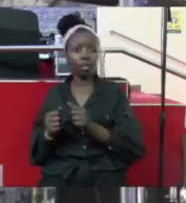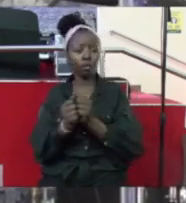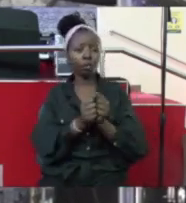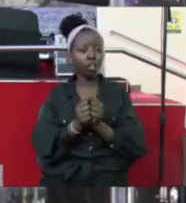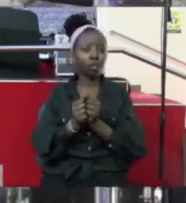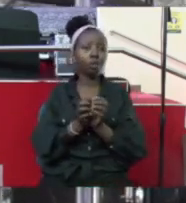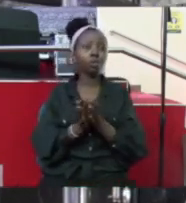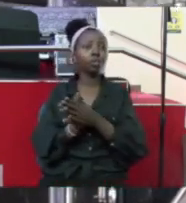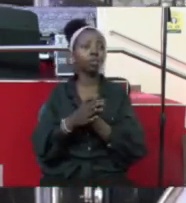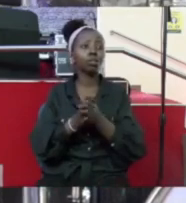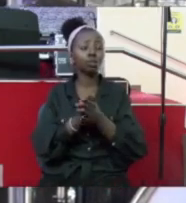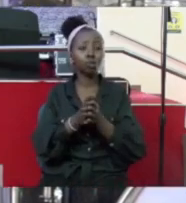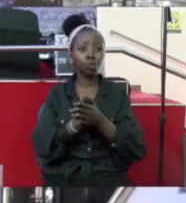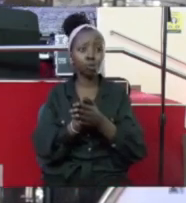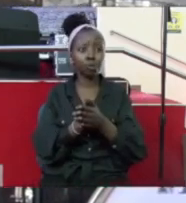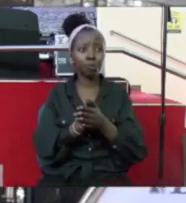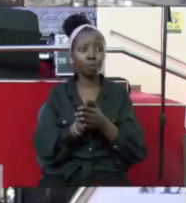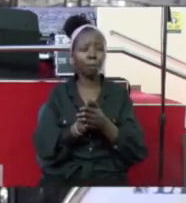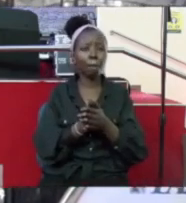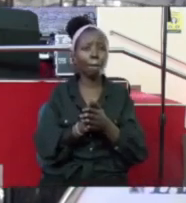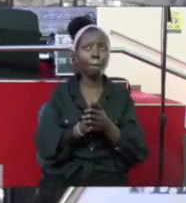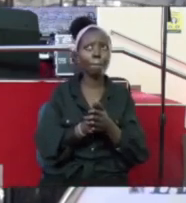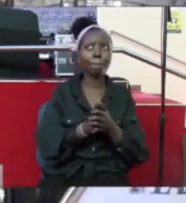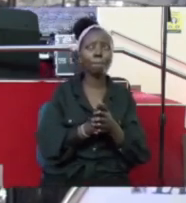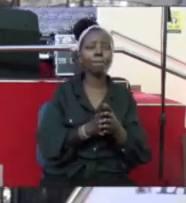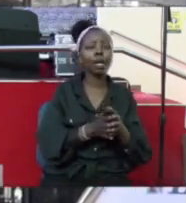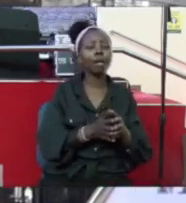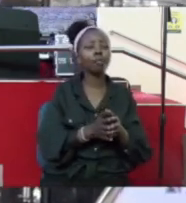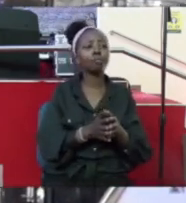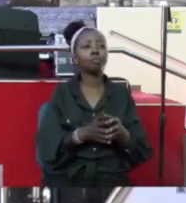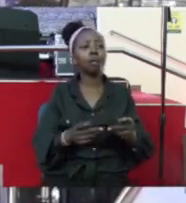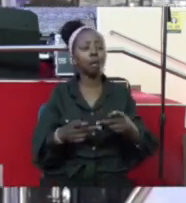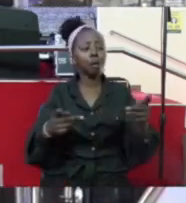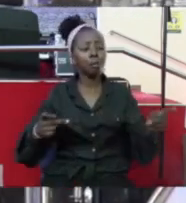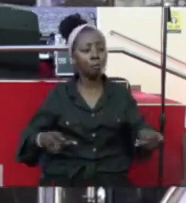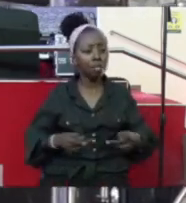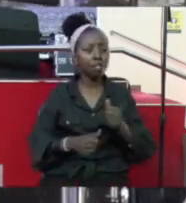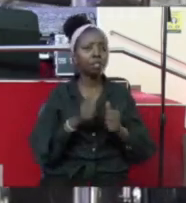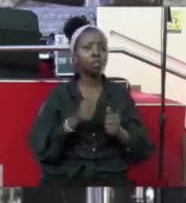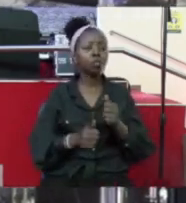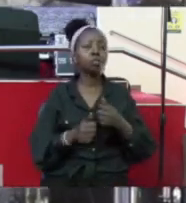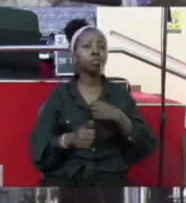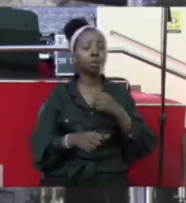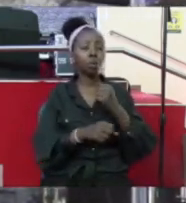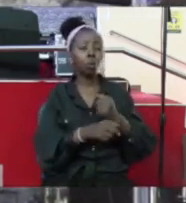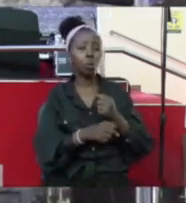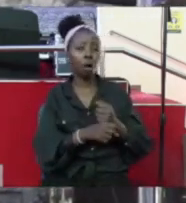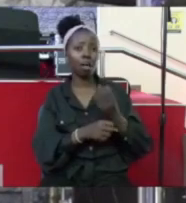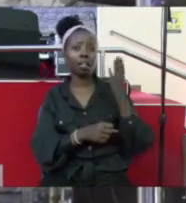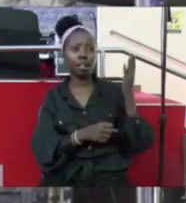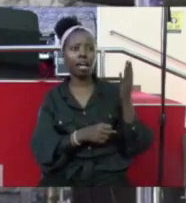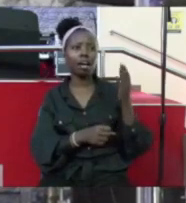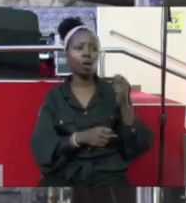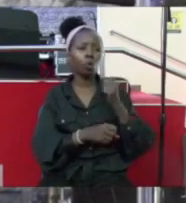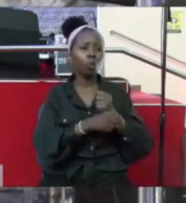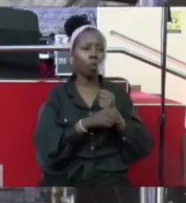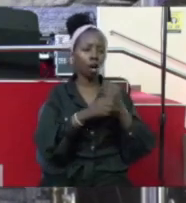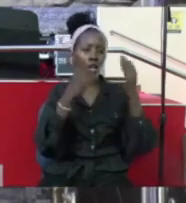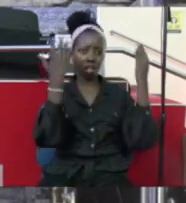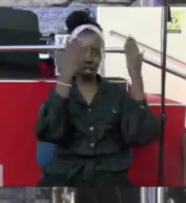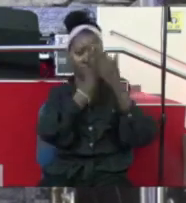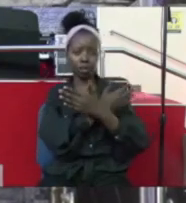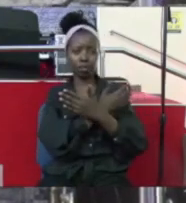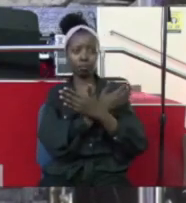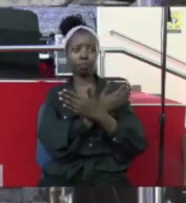hadithi. So I in the company that I was working with, katika kampuni ambapo nilikuwa nafanya kazi, we could work night shift. Tulikuwa tunafanya kazi